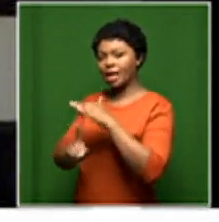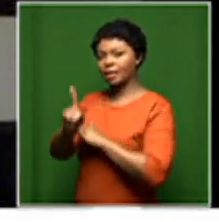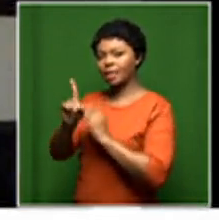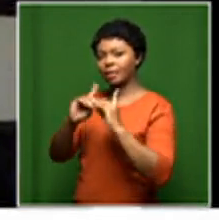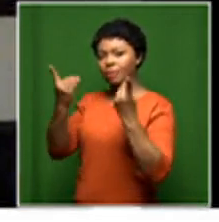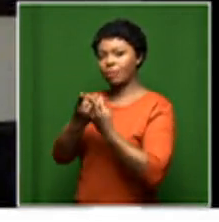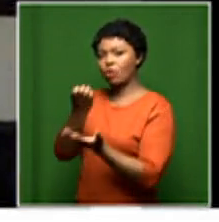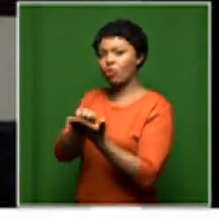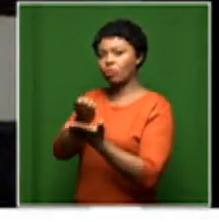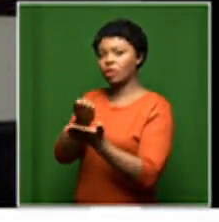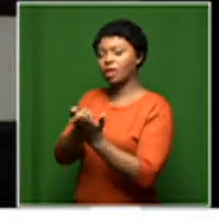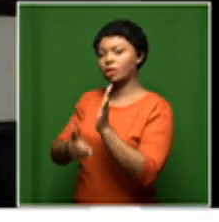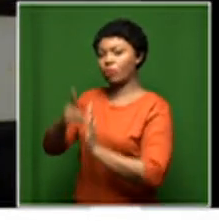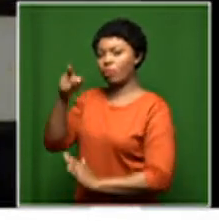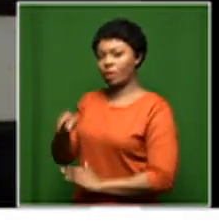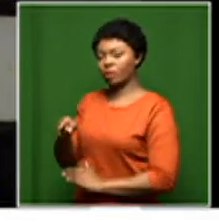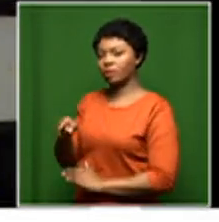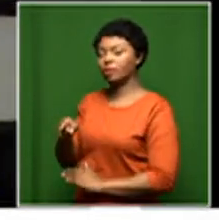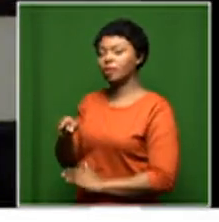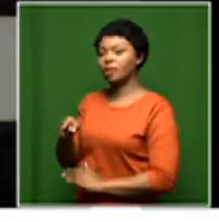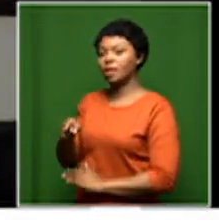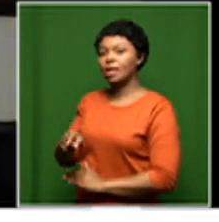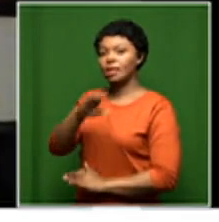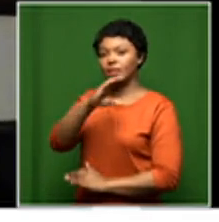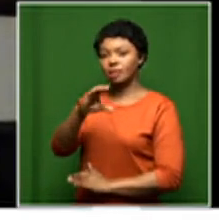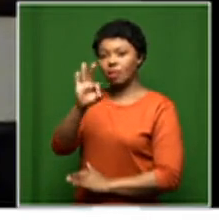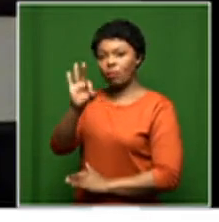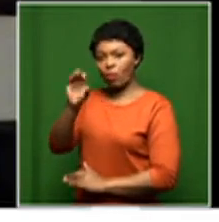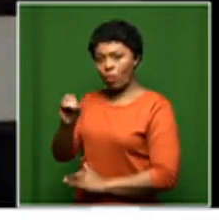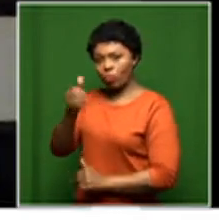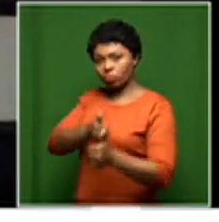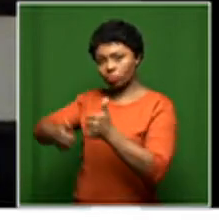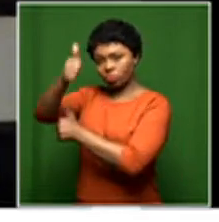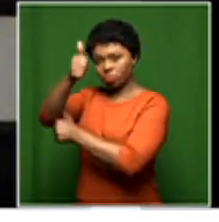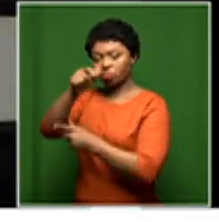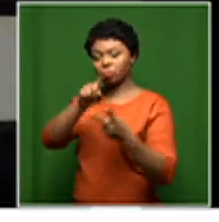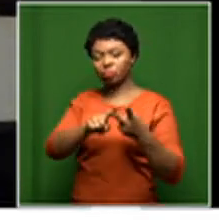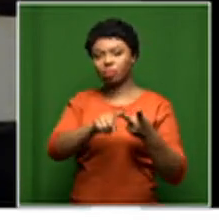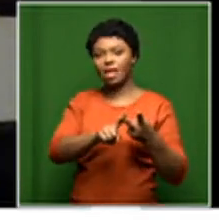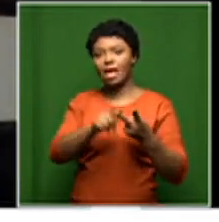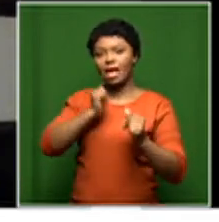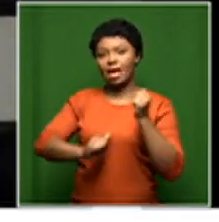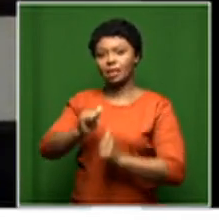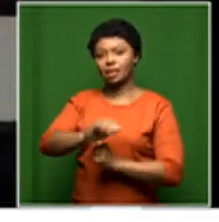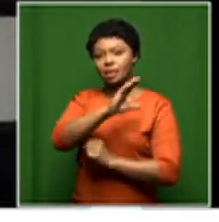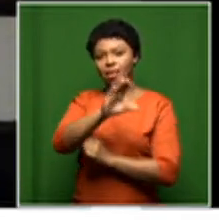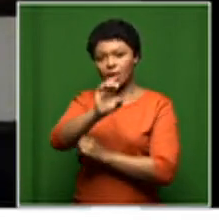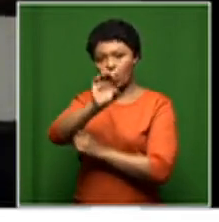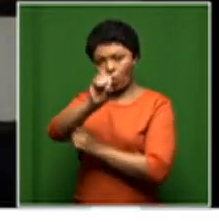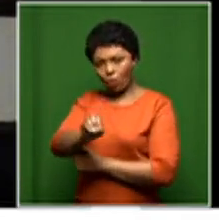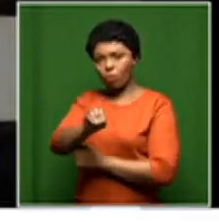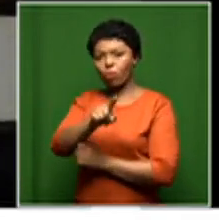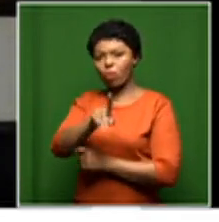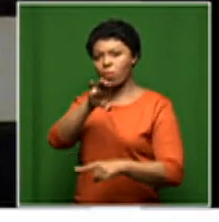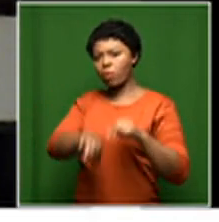Economic Development, the CFO, the acting CFO and acting CEO discovered some irregularities in